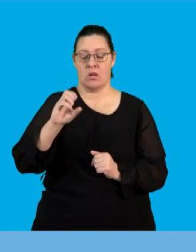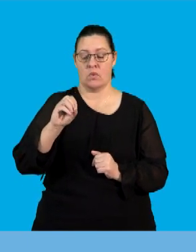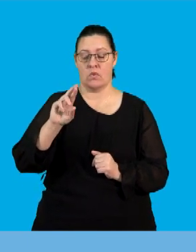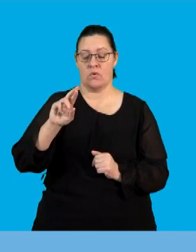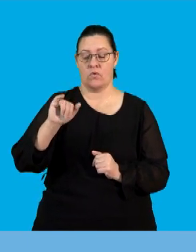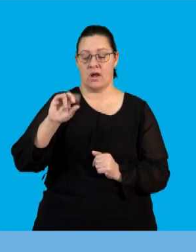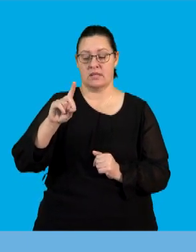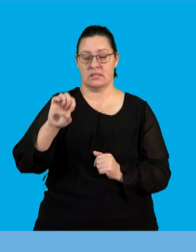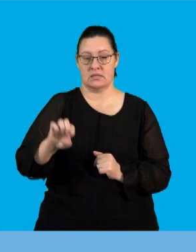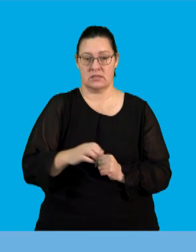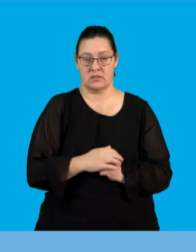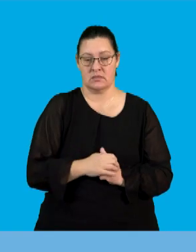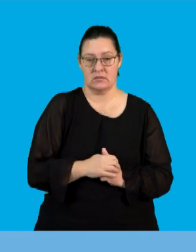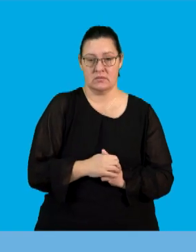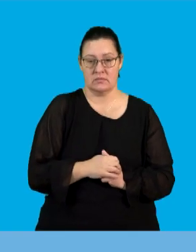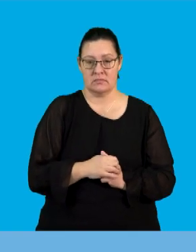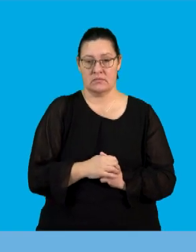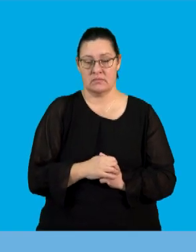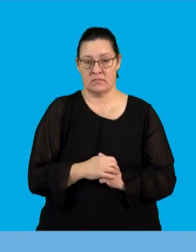chloride